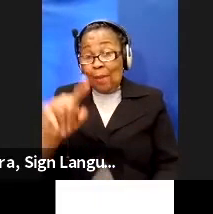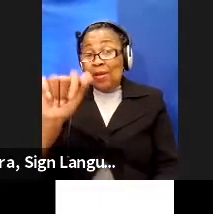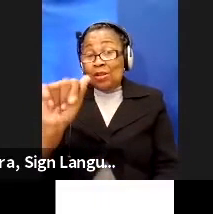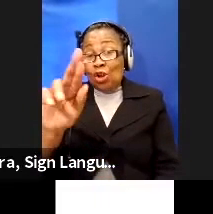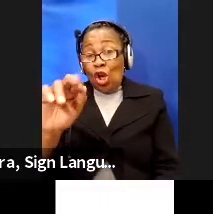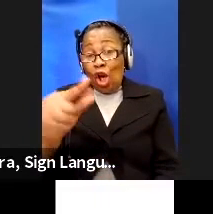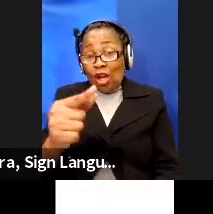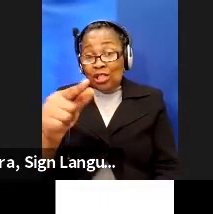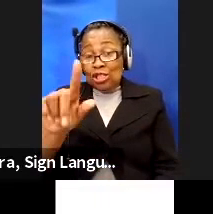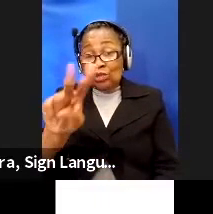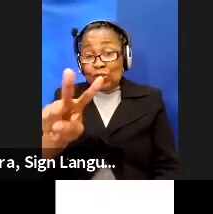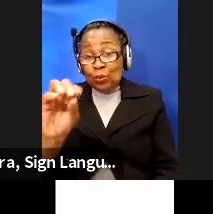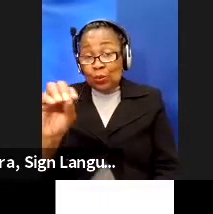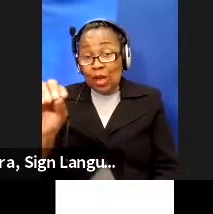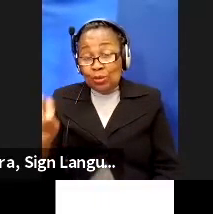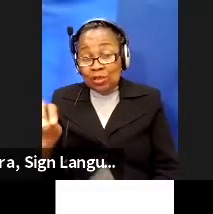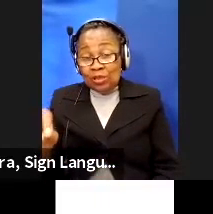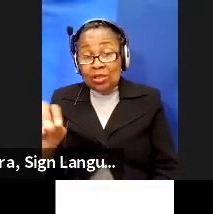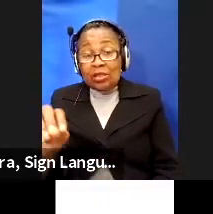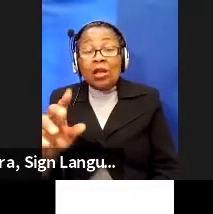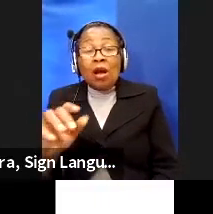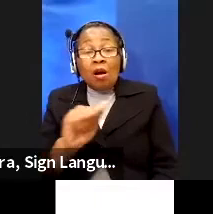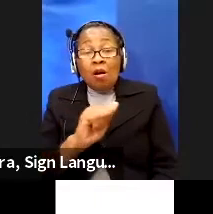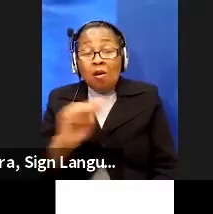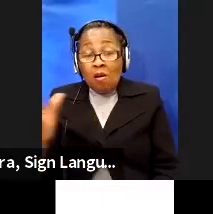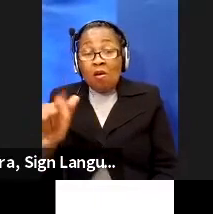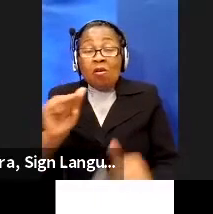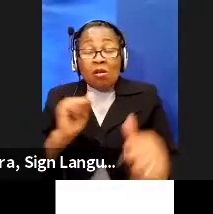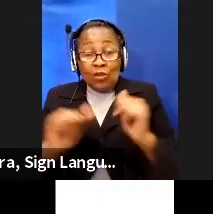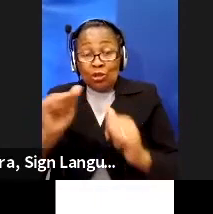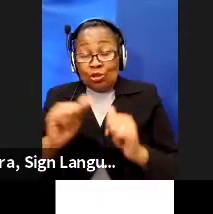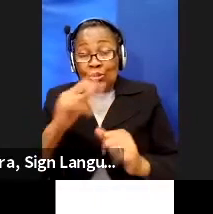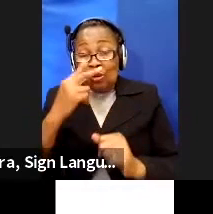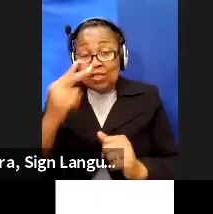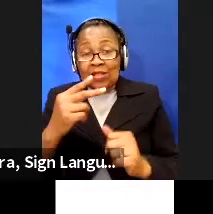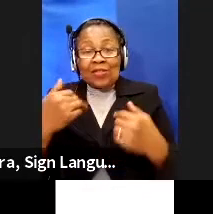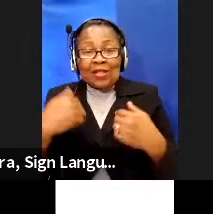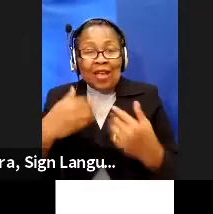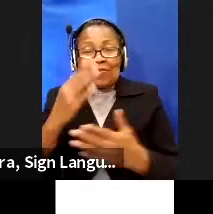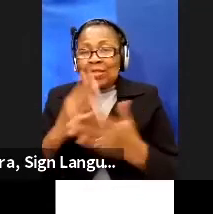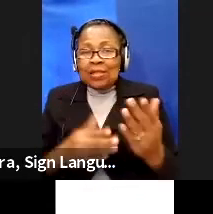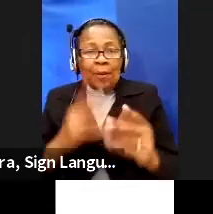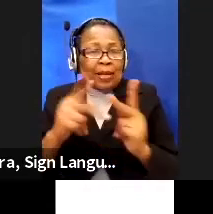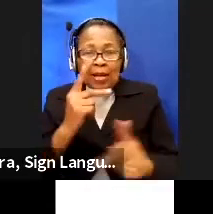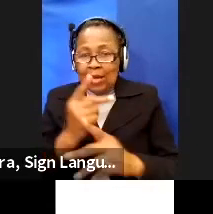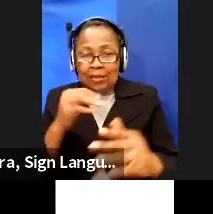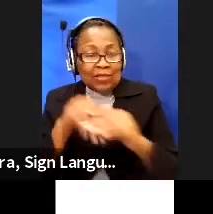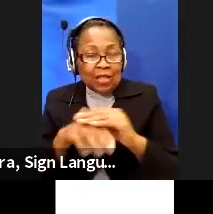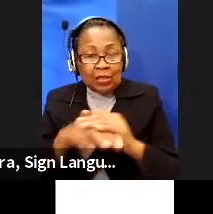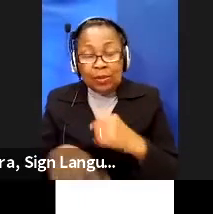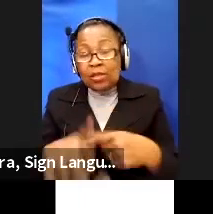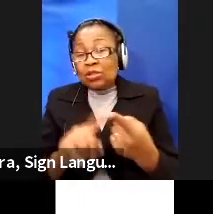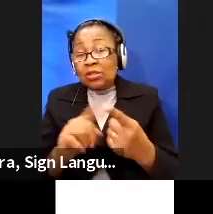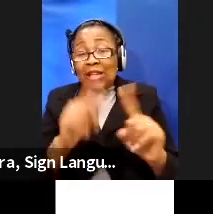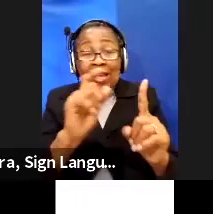implant, almost all of the shows that I've ever seen have had some kind of accessibility, either